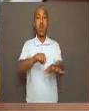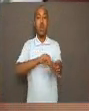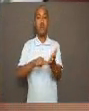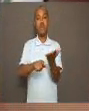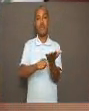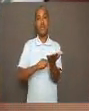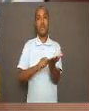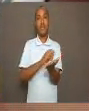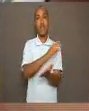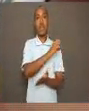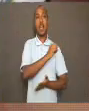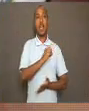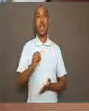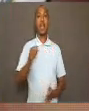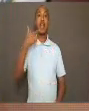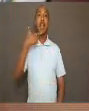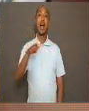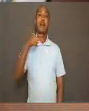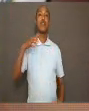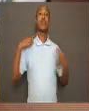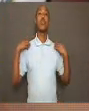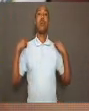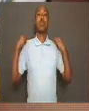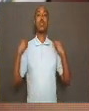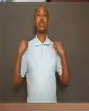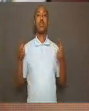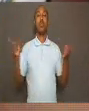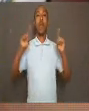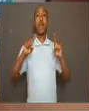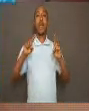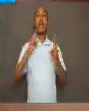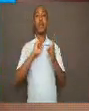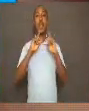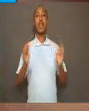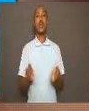gloves, and a laboratory coat when dealing with acids.